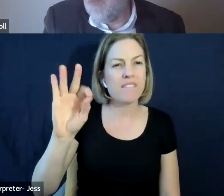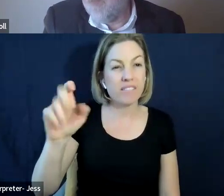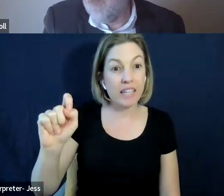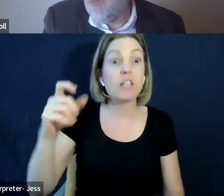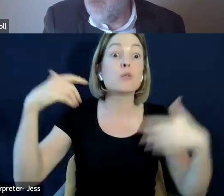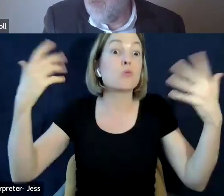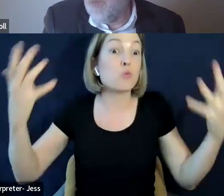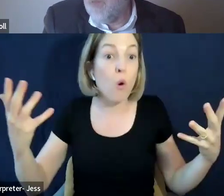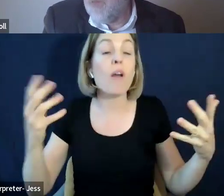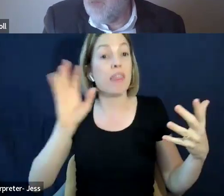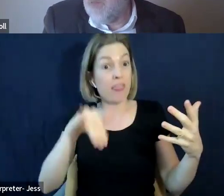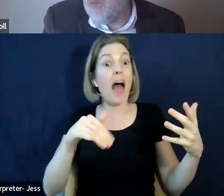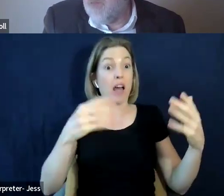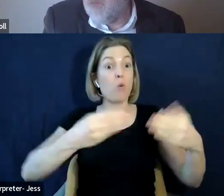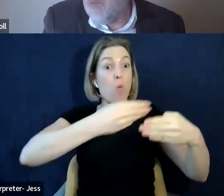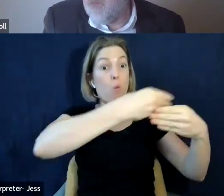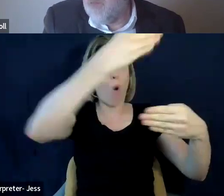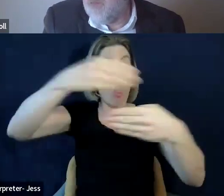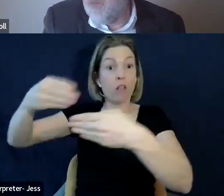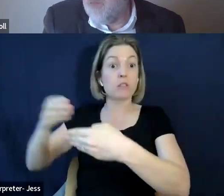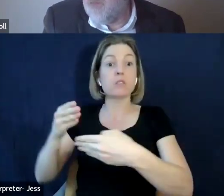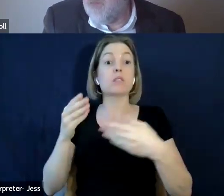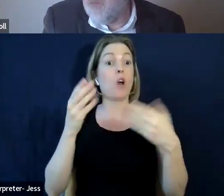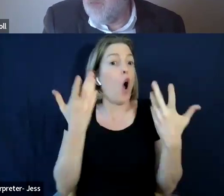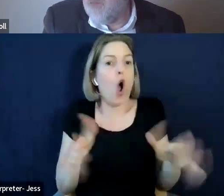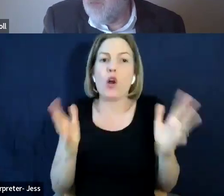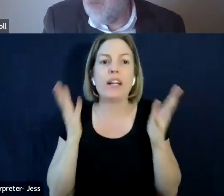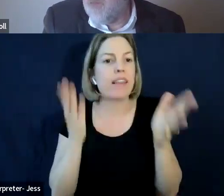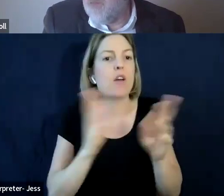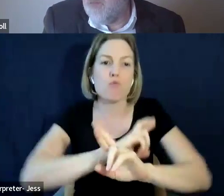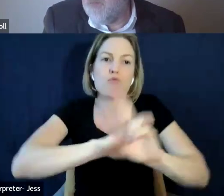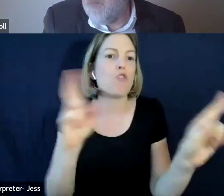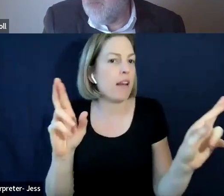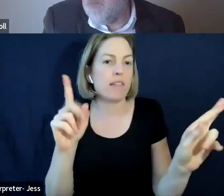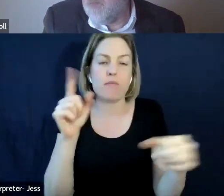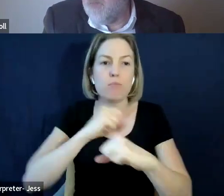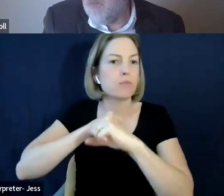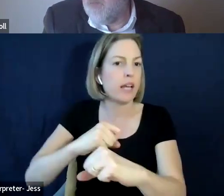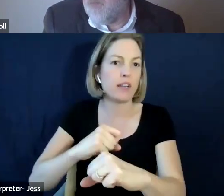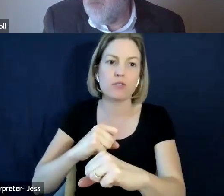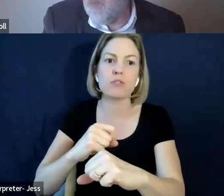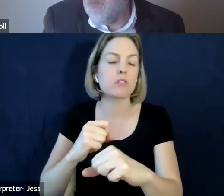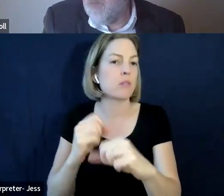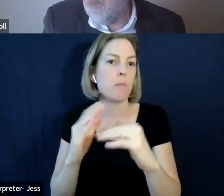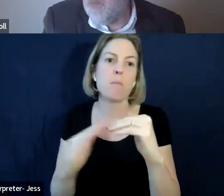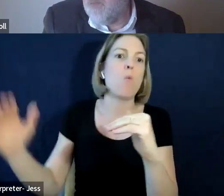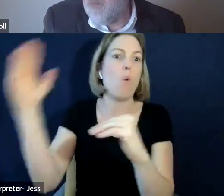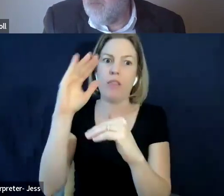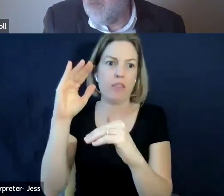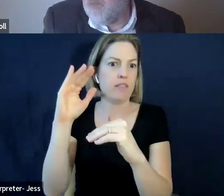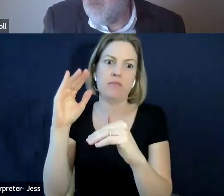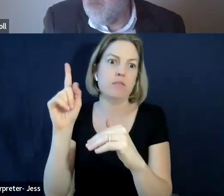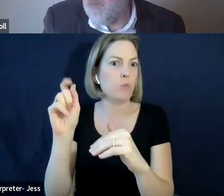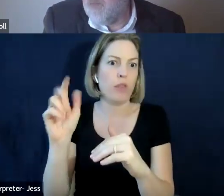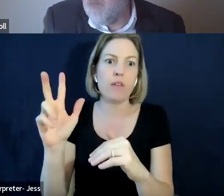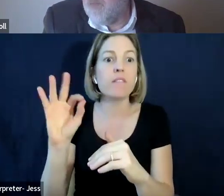came around would be contained by the sheet piling. And as Brad's kind of alluded to, some of the means and the methods that we'll get